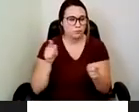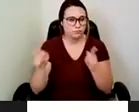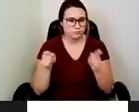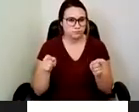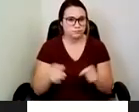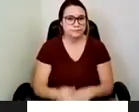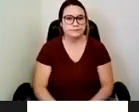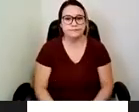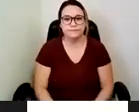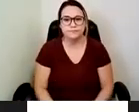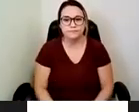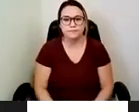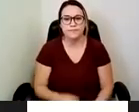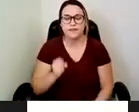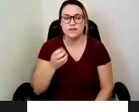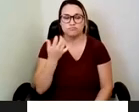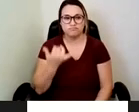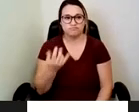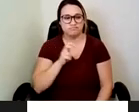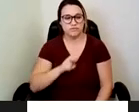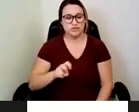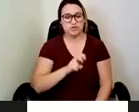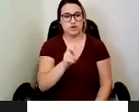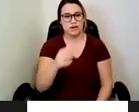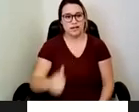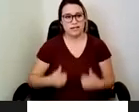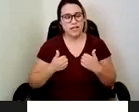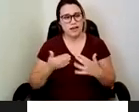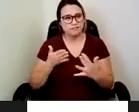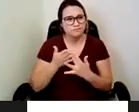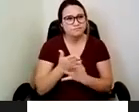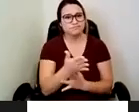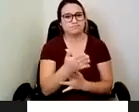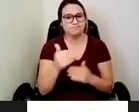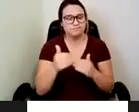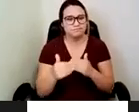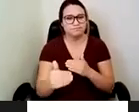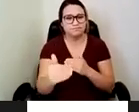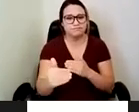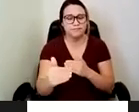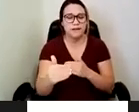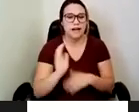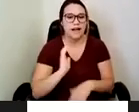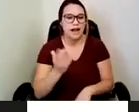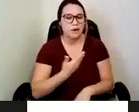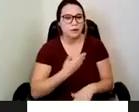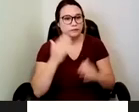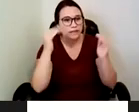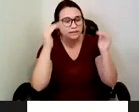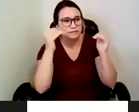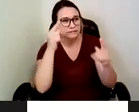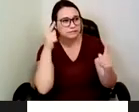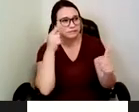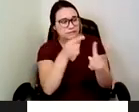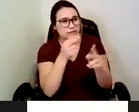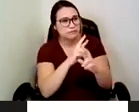So we're all going through a journey in life, moving forward always. And that anticipation or planning and thinking about